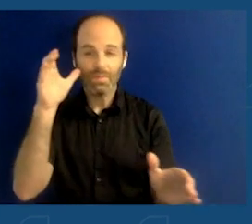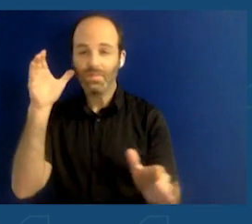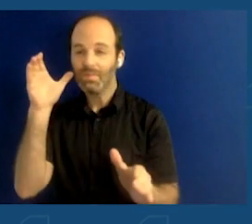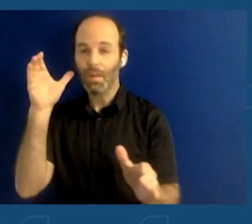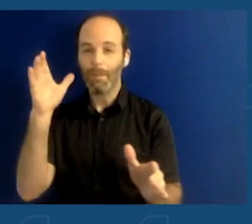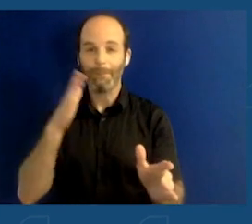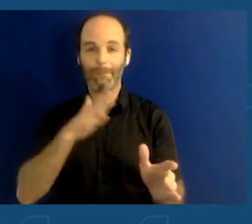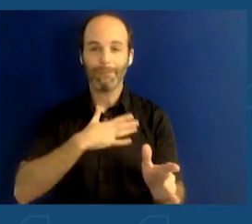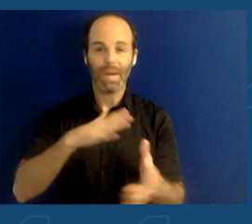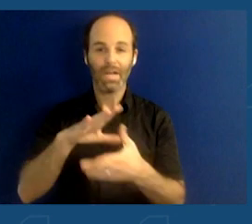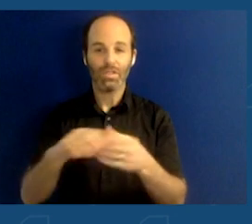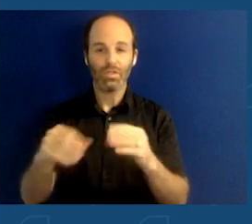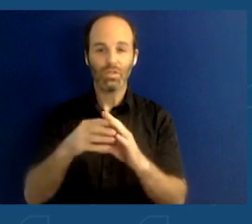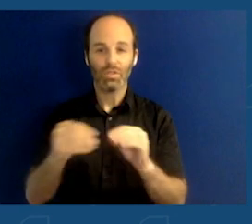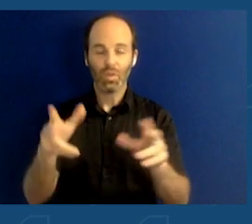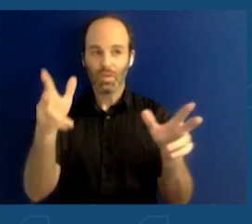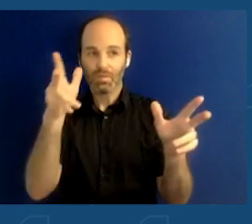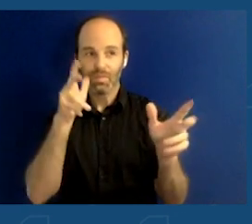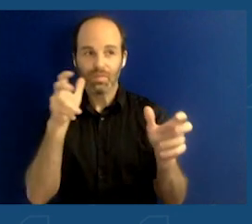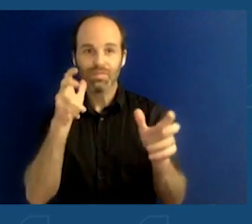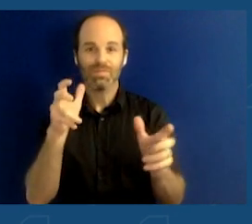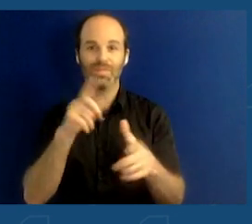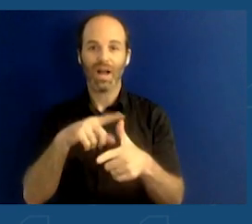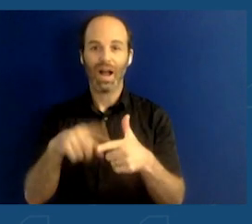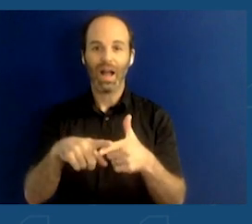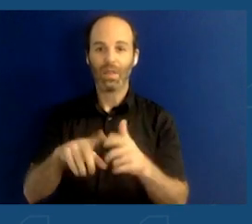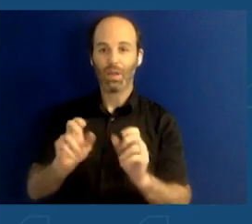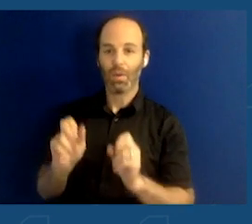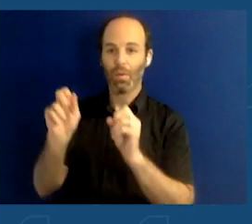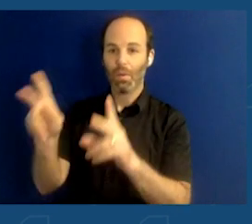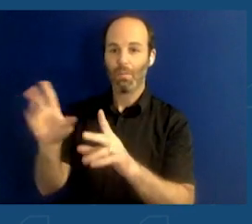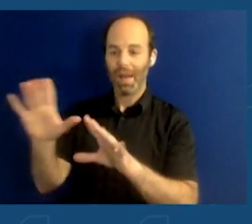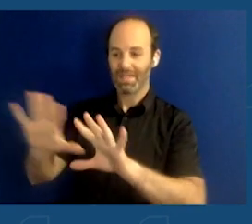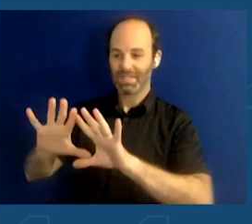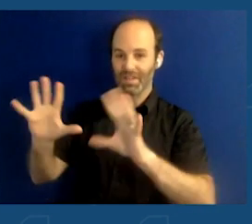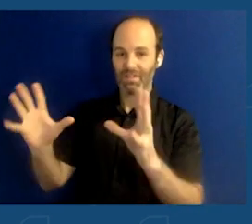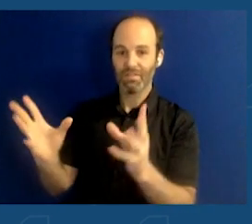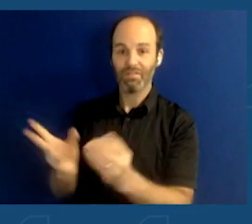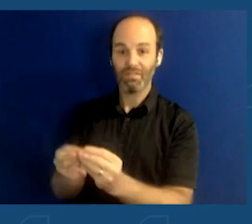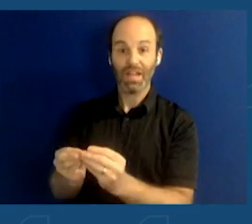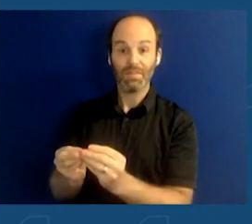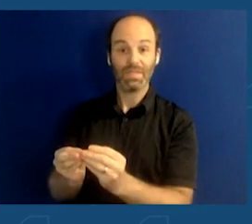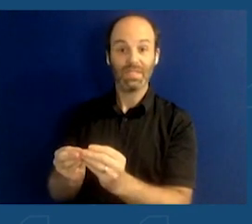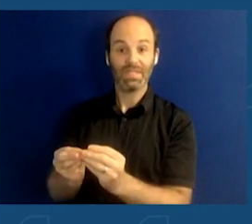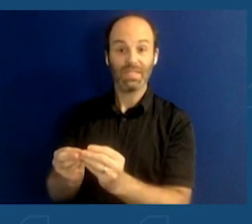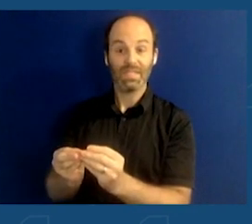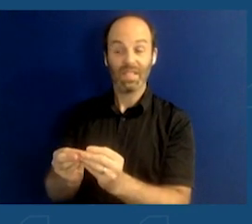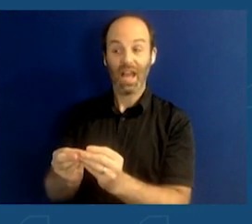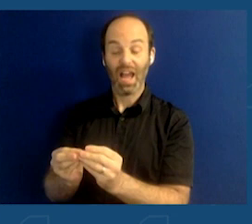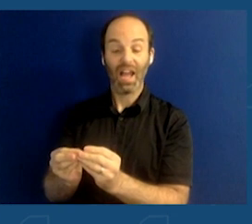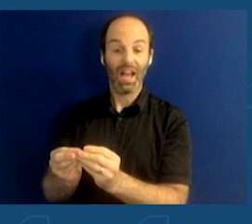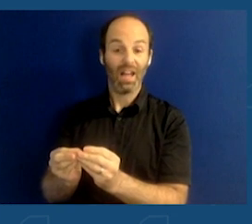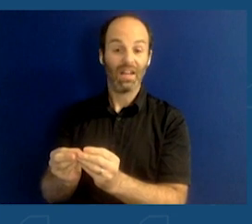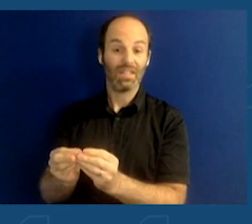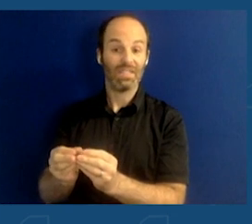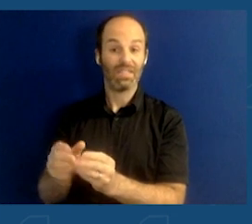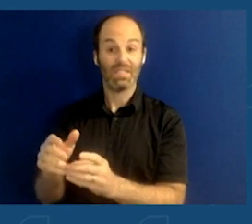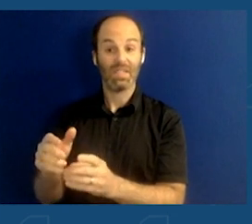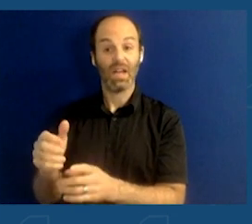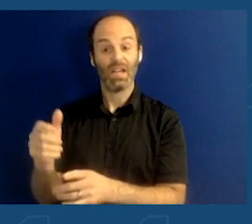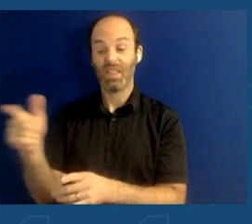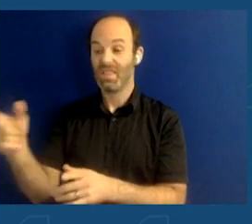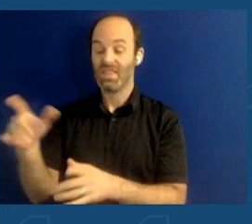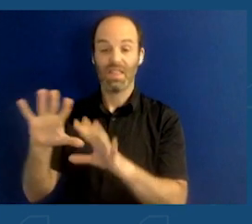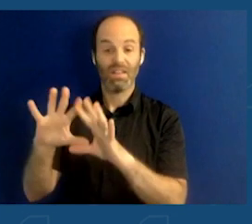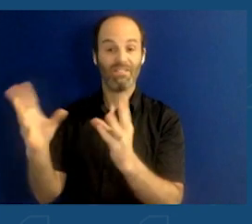and then go back to their families, and the families negate